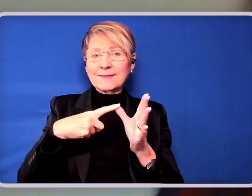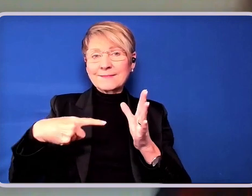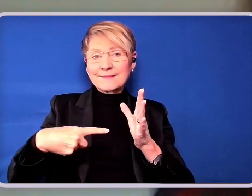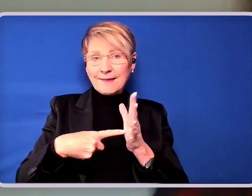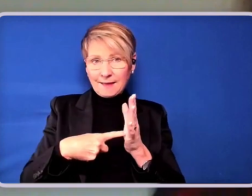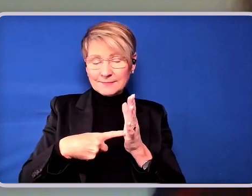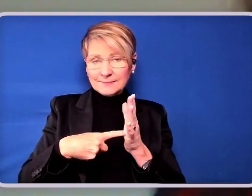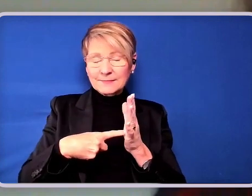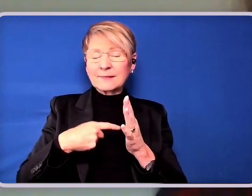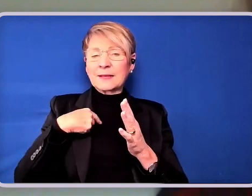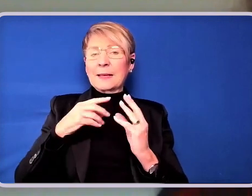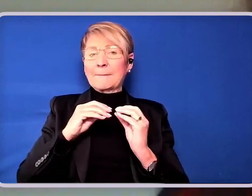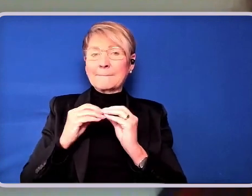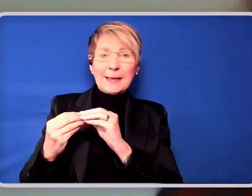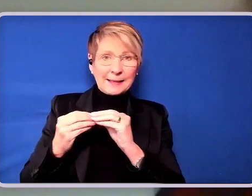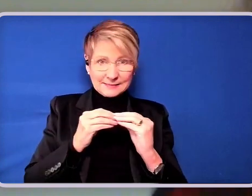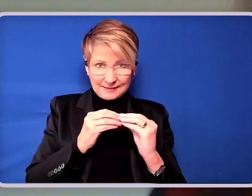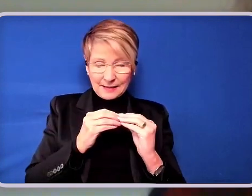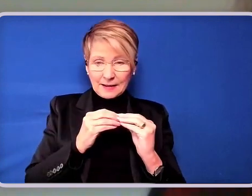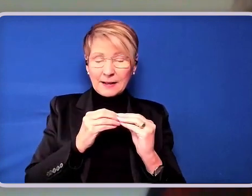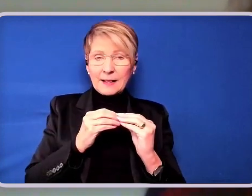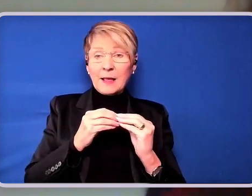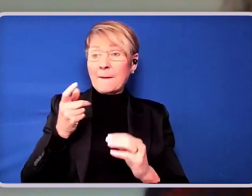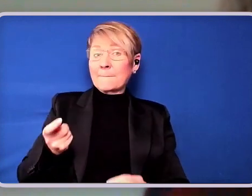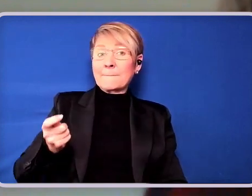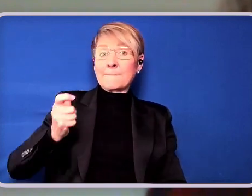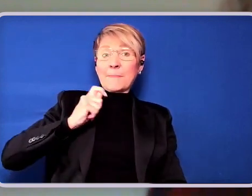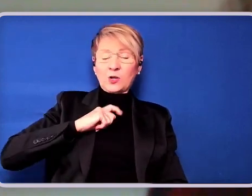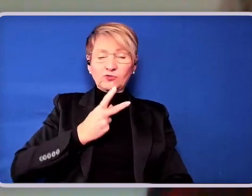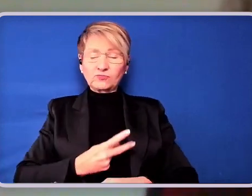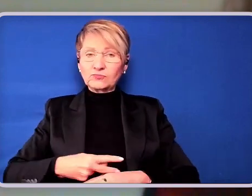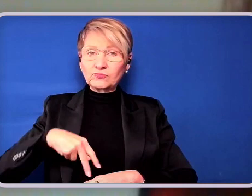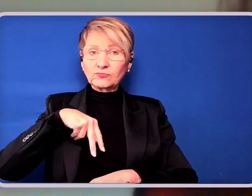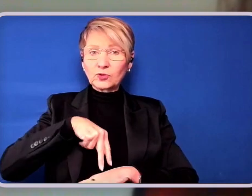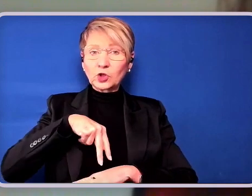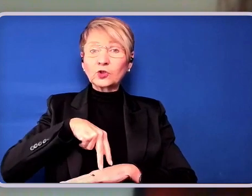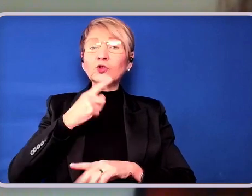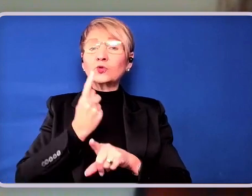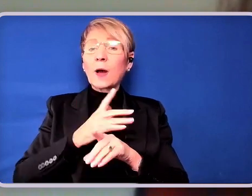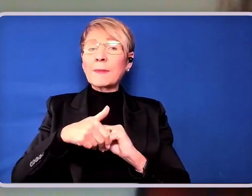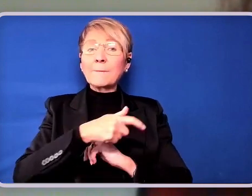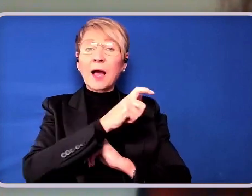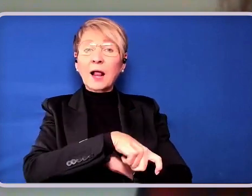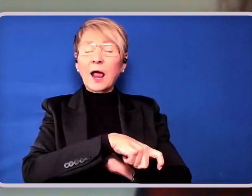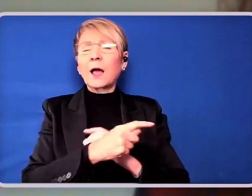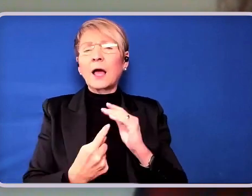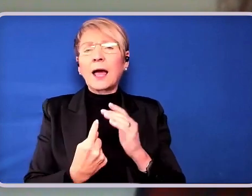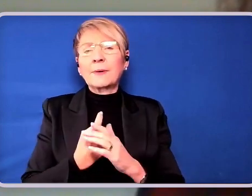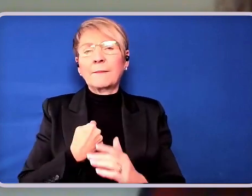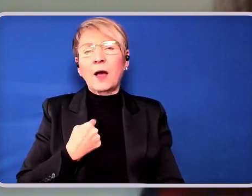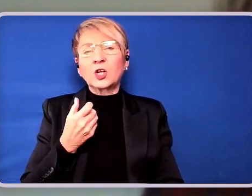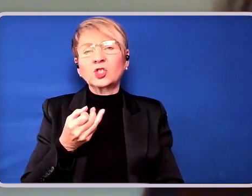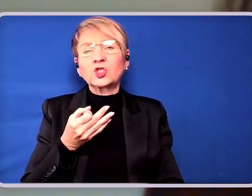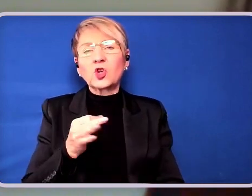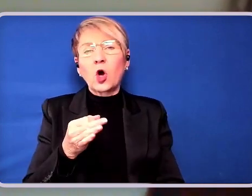when it was my turn to outline my client's position, my dog started barking. And obviously that was not